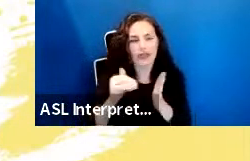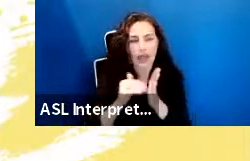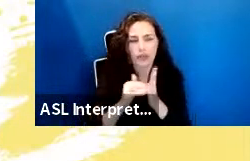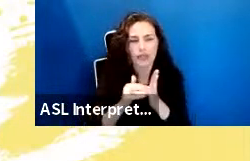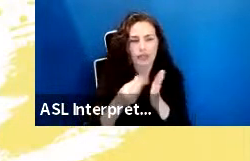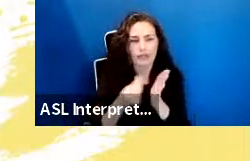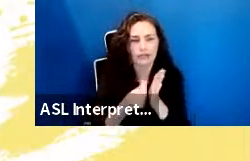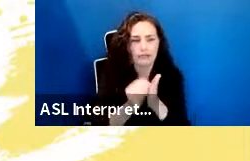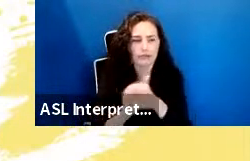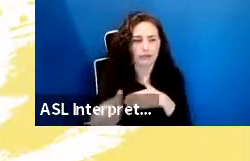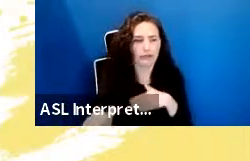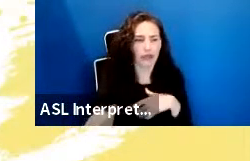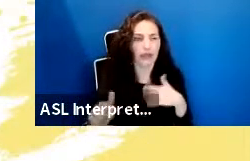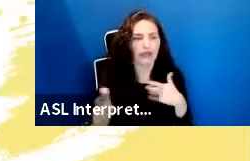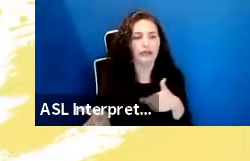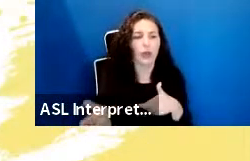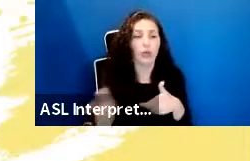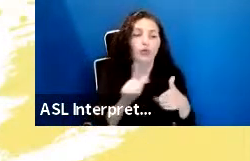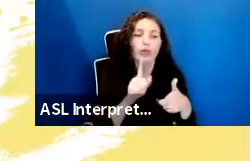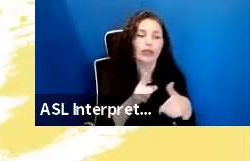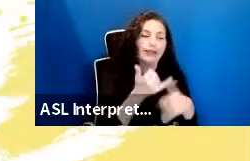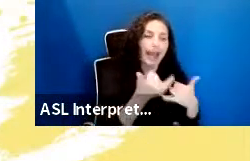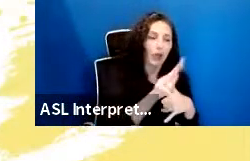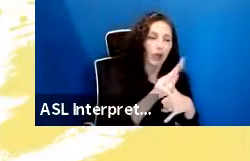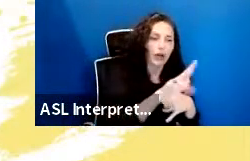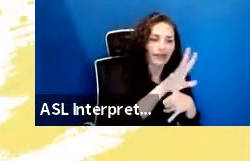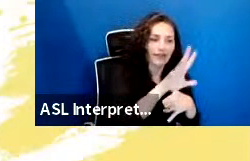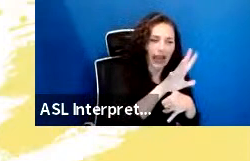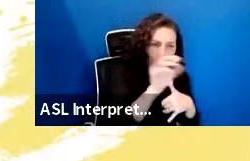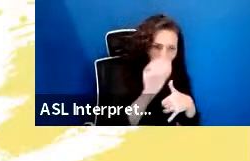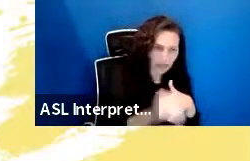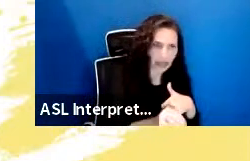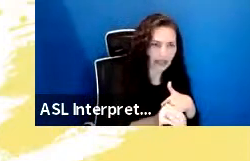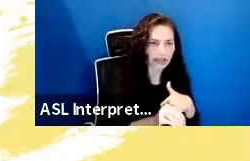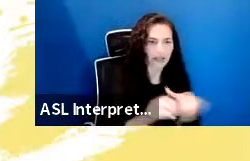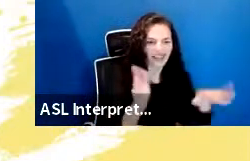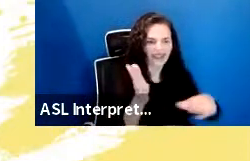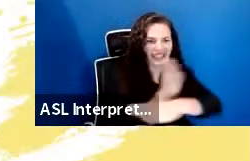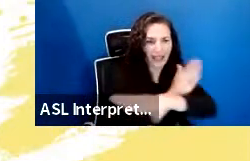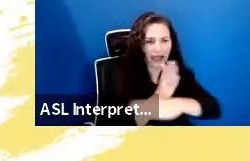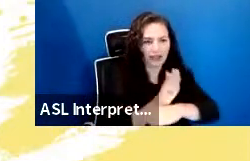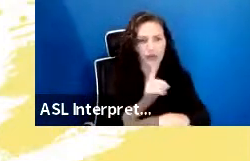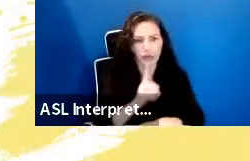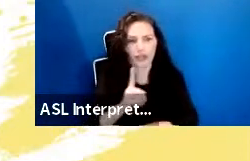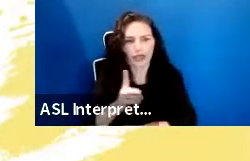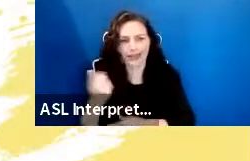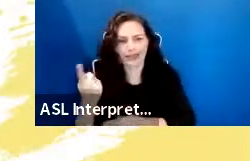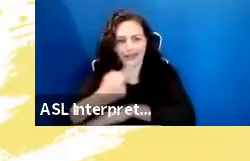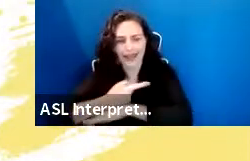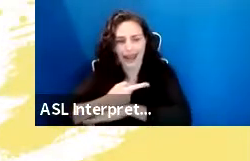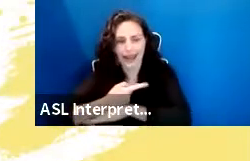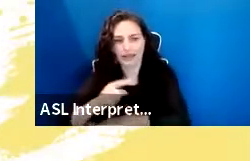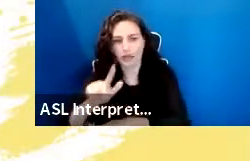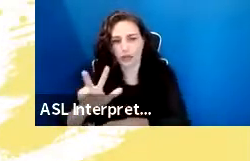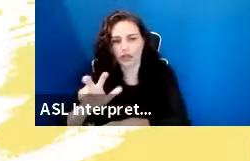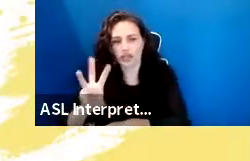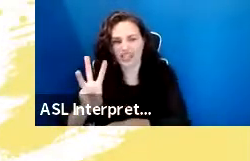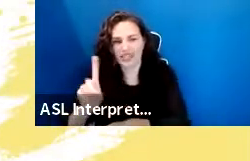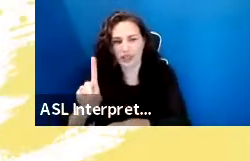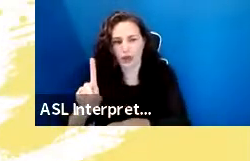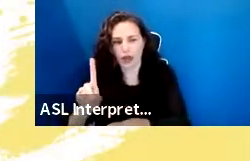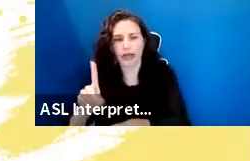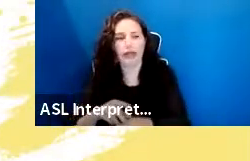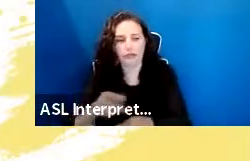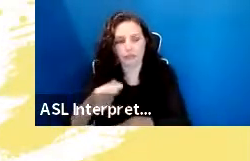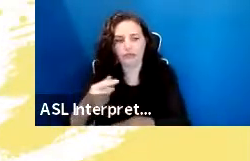is 35% of scale. So currently the day rate is $361 a day. And stunt coordinators are still getting that